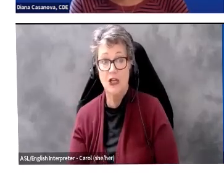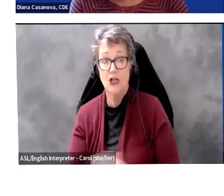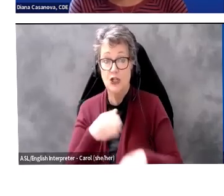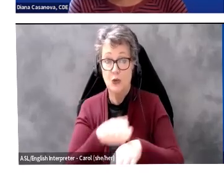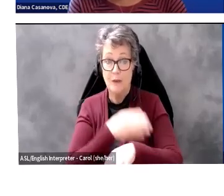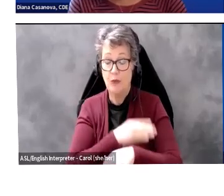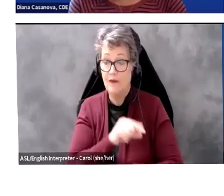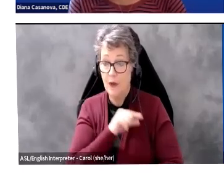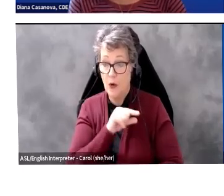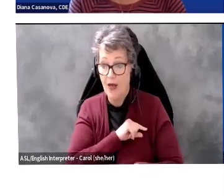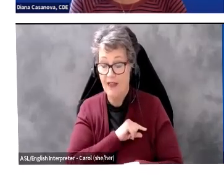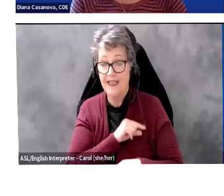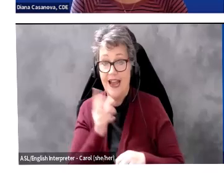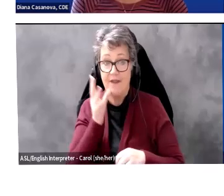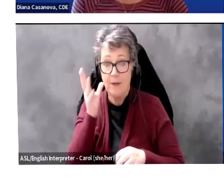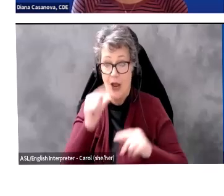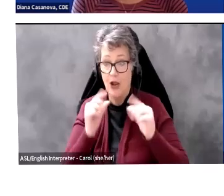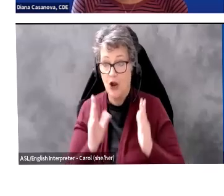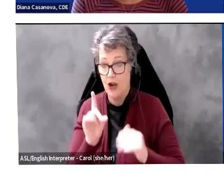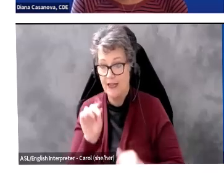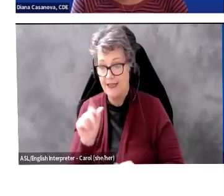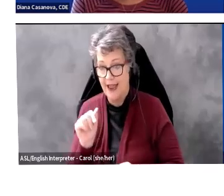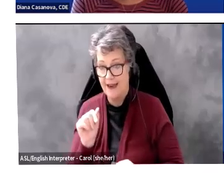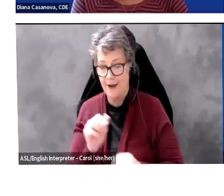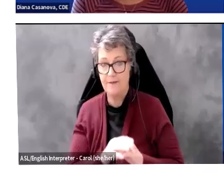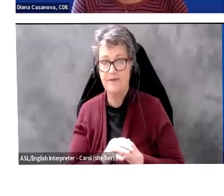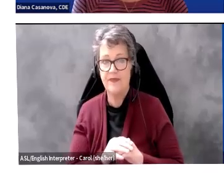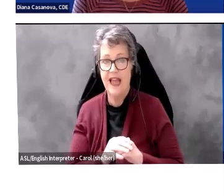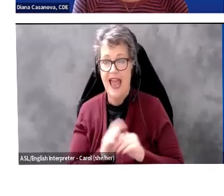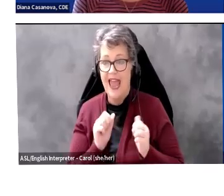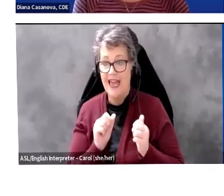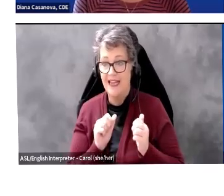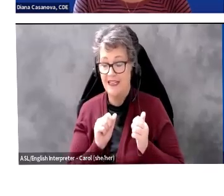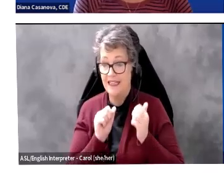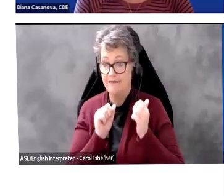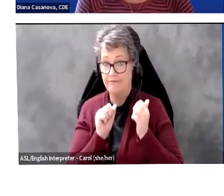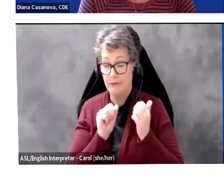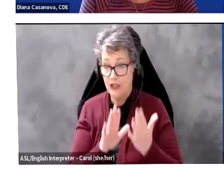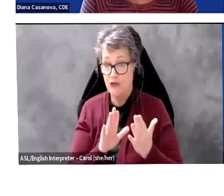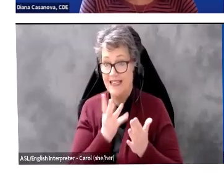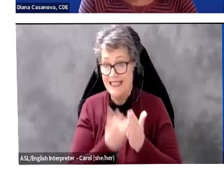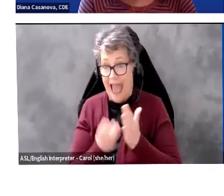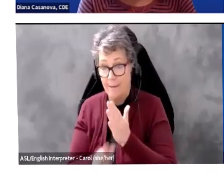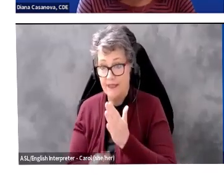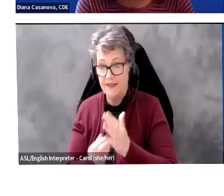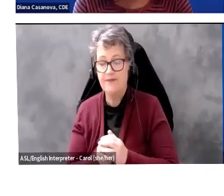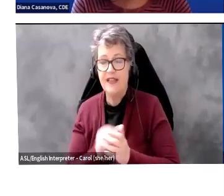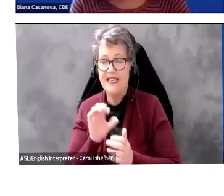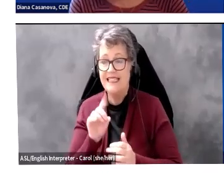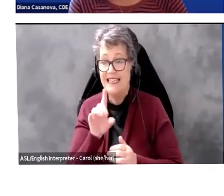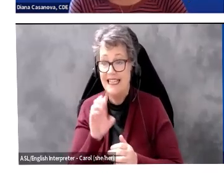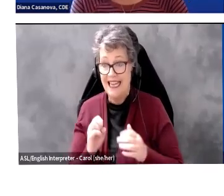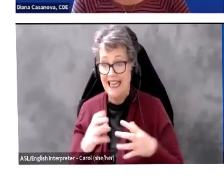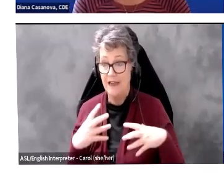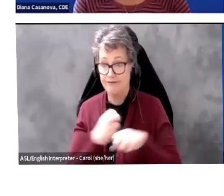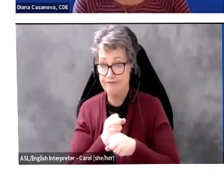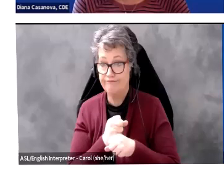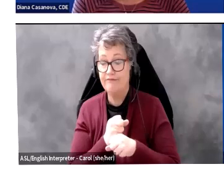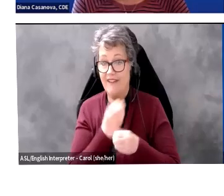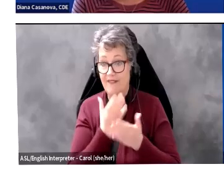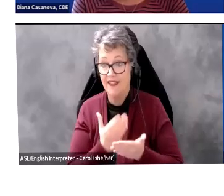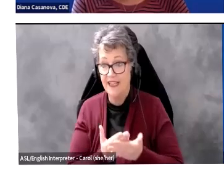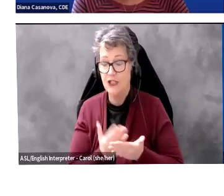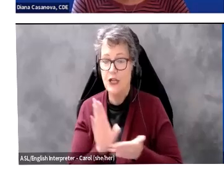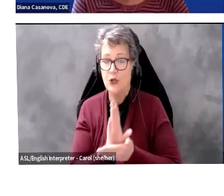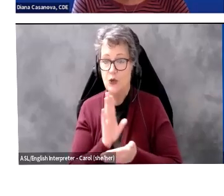improve the quality of the parent guardian data and address gaps in existing validations, the CDE consolidated validations into a